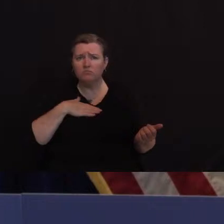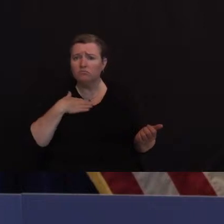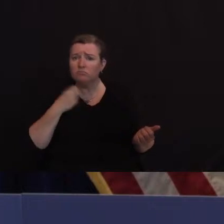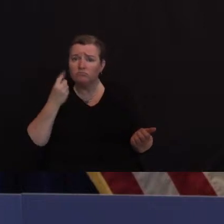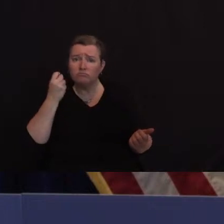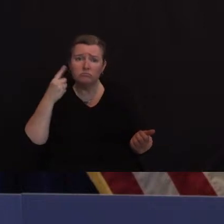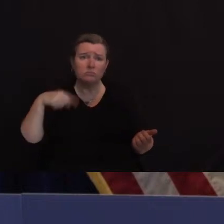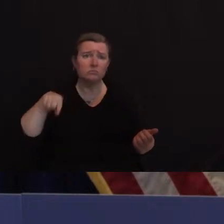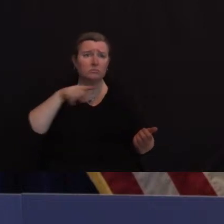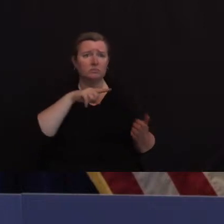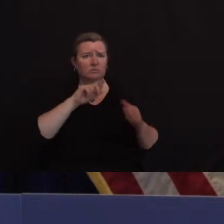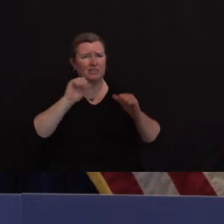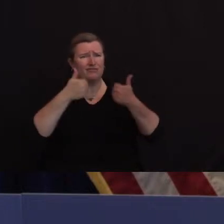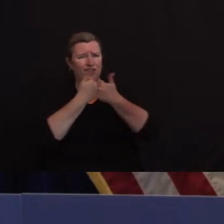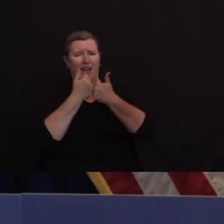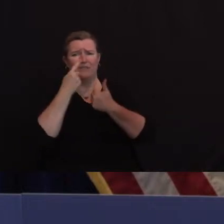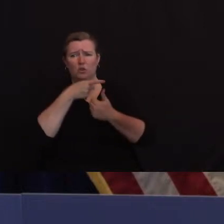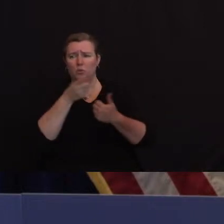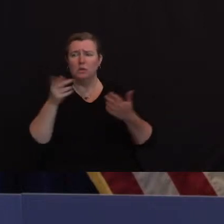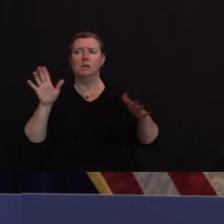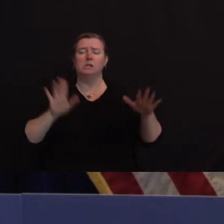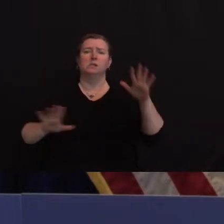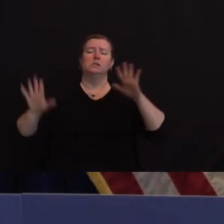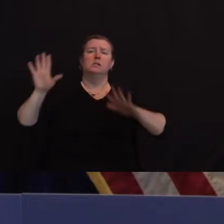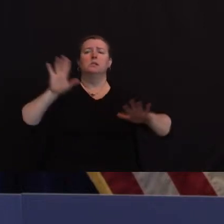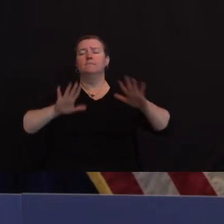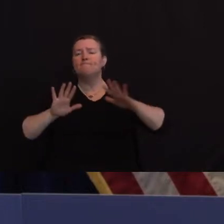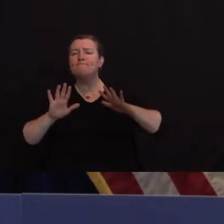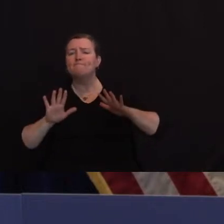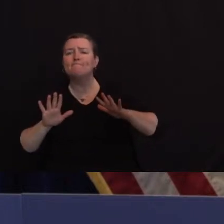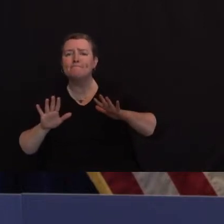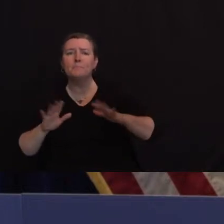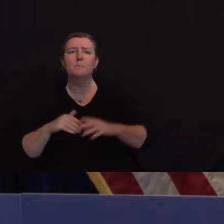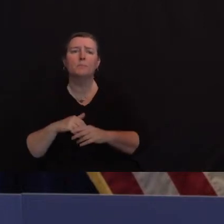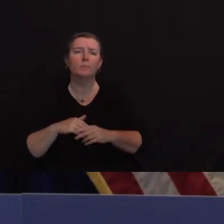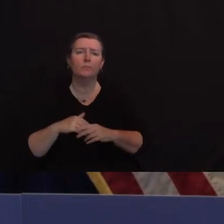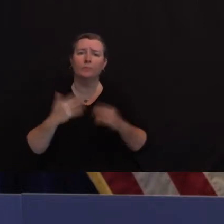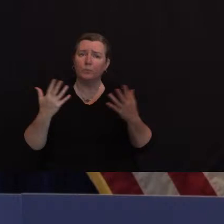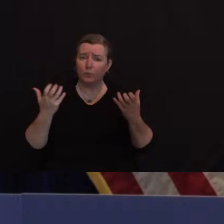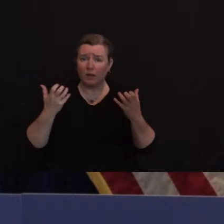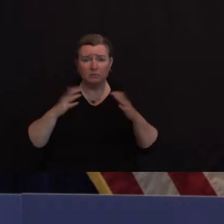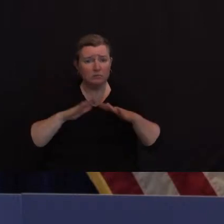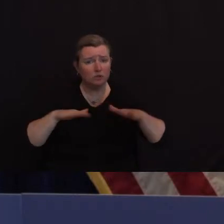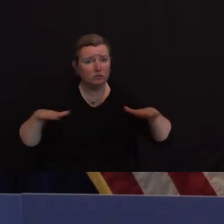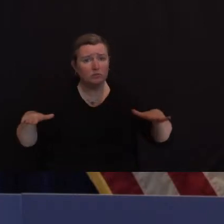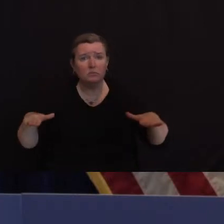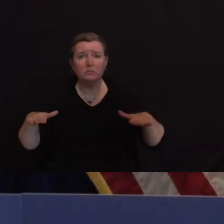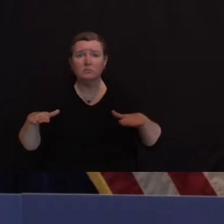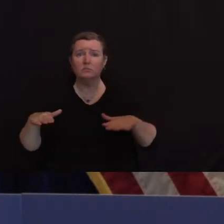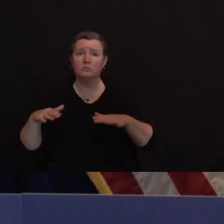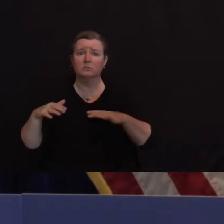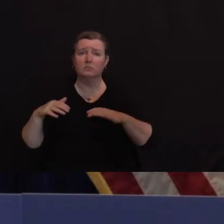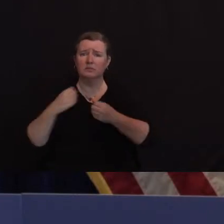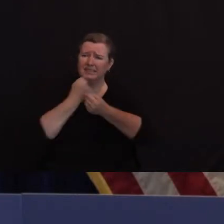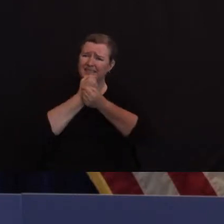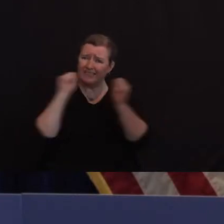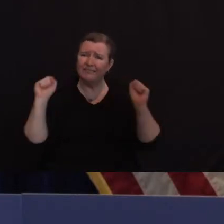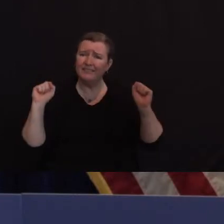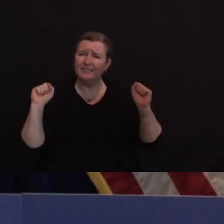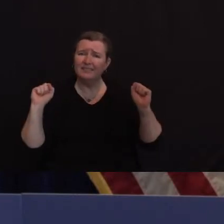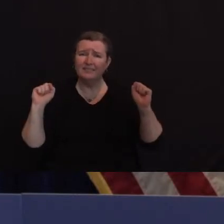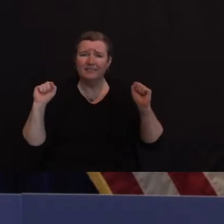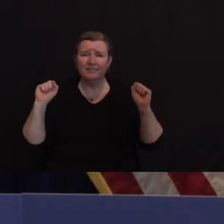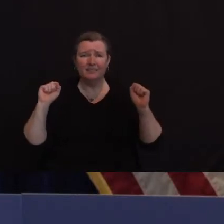begins. In addition to keeping students safe from COVID-19, educators and staff will need to provide safe and supportive